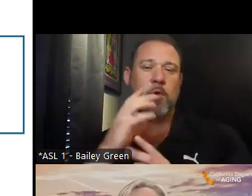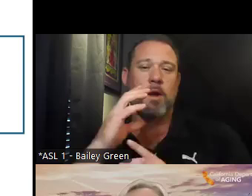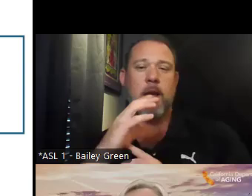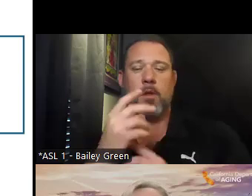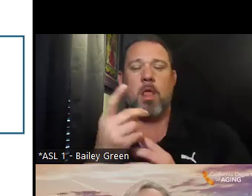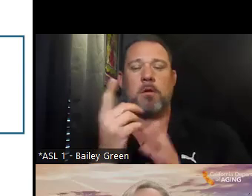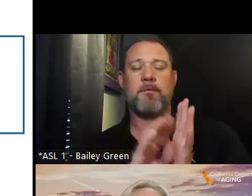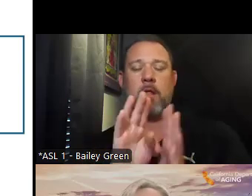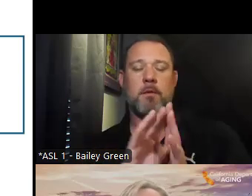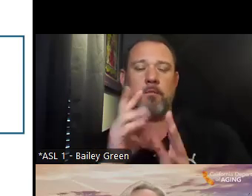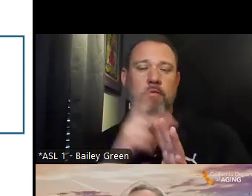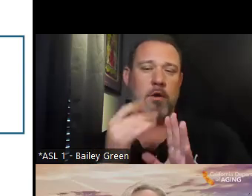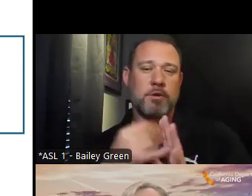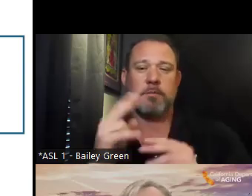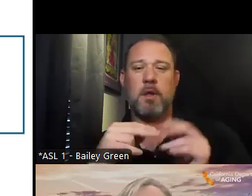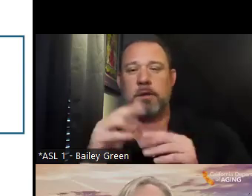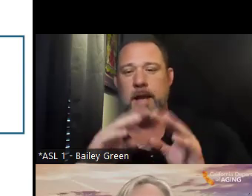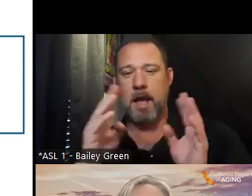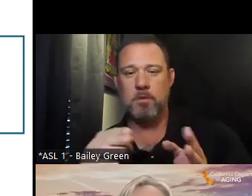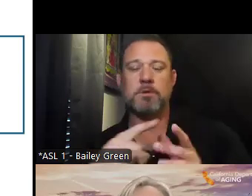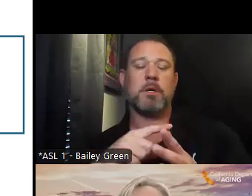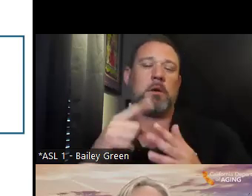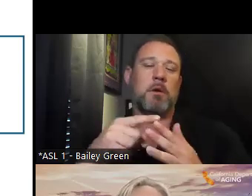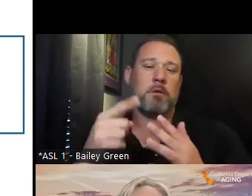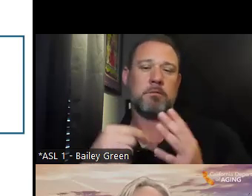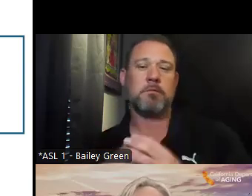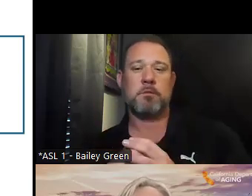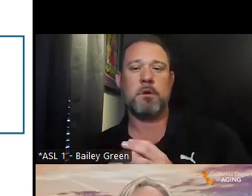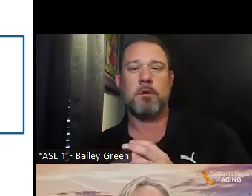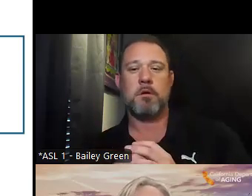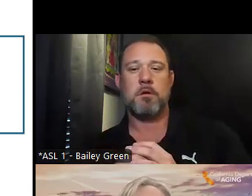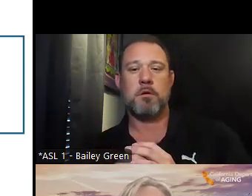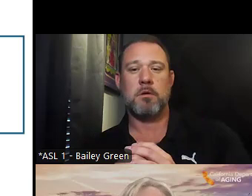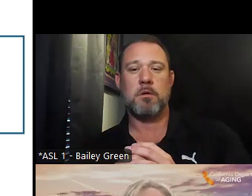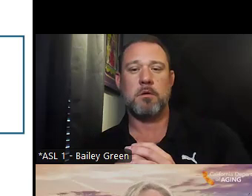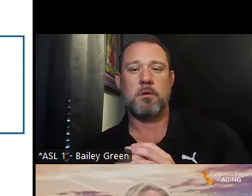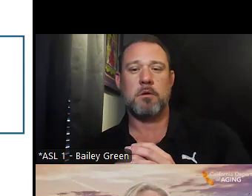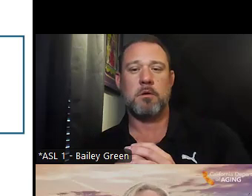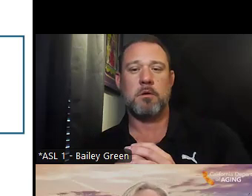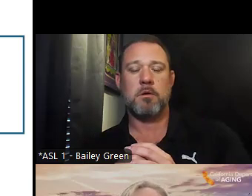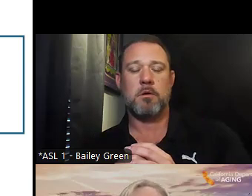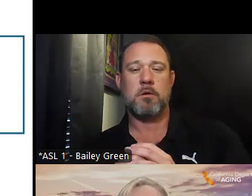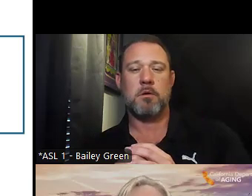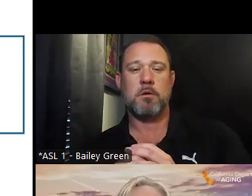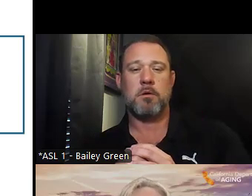development projects, building housing and housing supports.